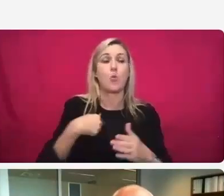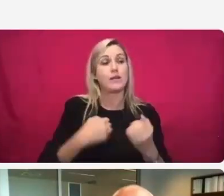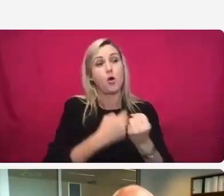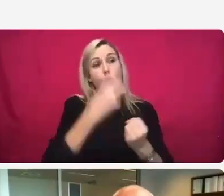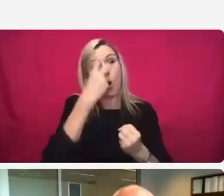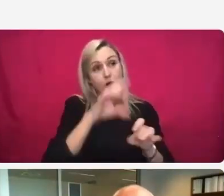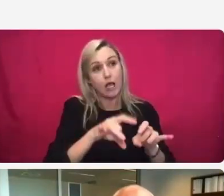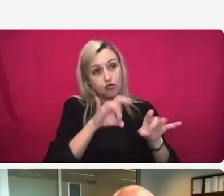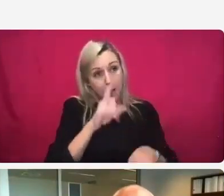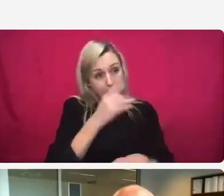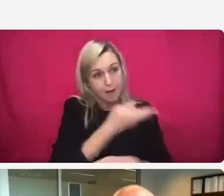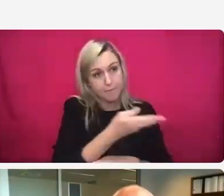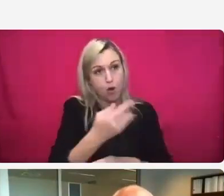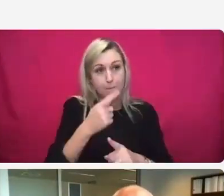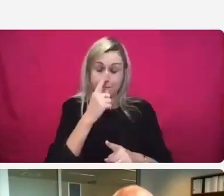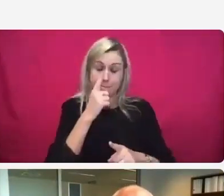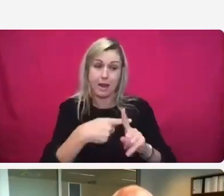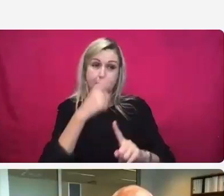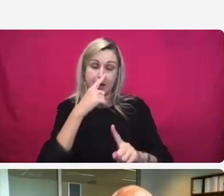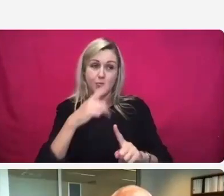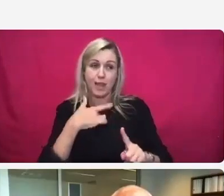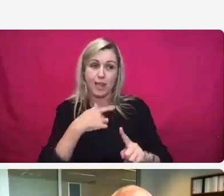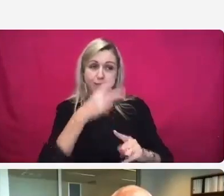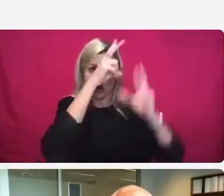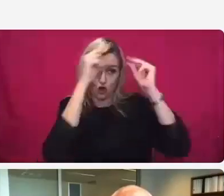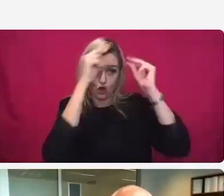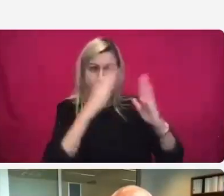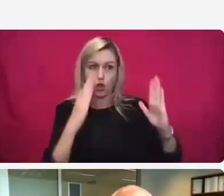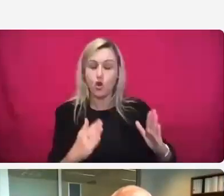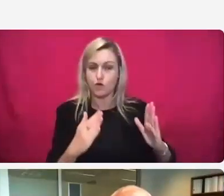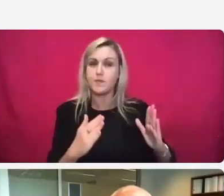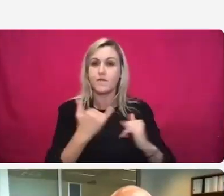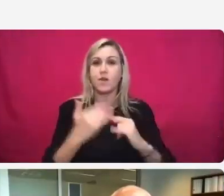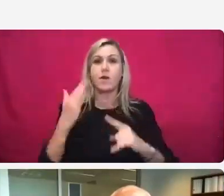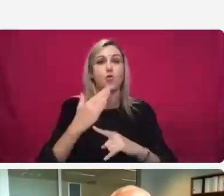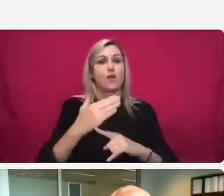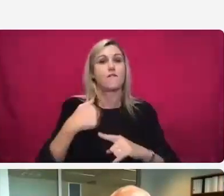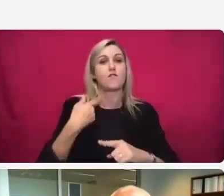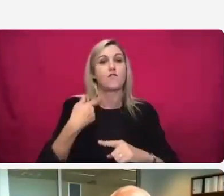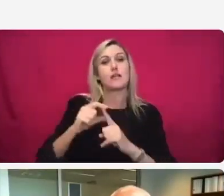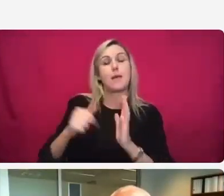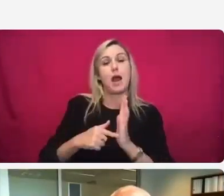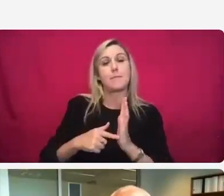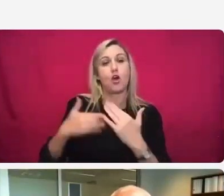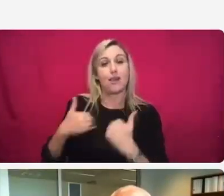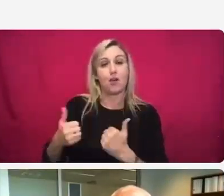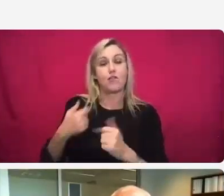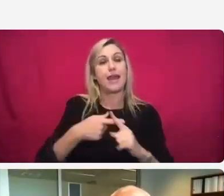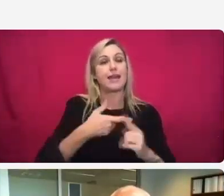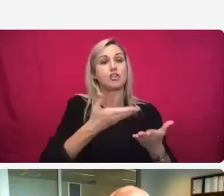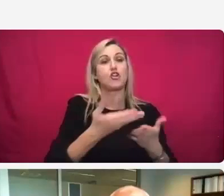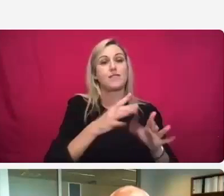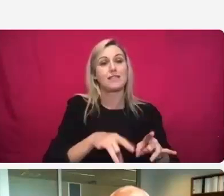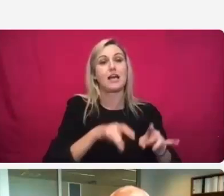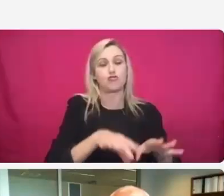and especially those in residential care facilities is an important priority for the Australian Department of Health and Services Australia.